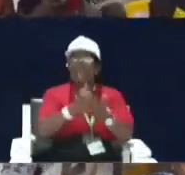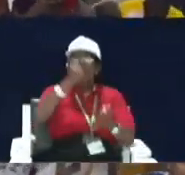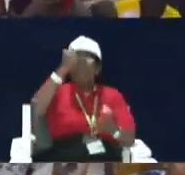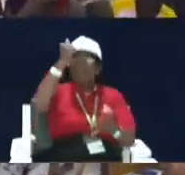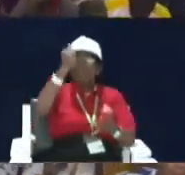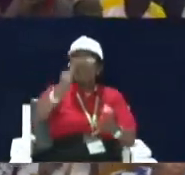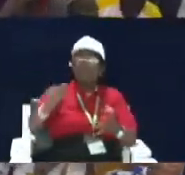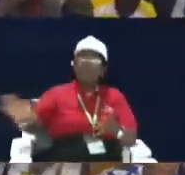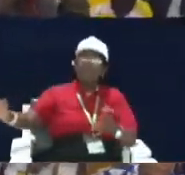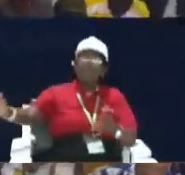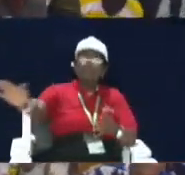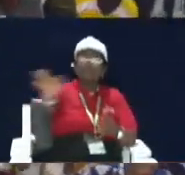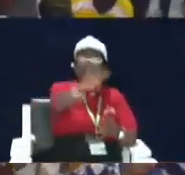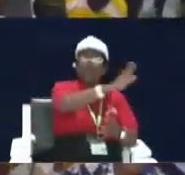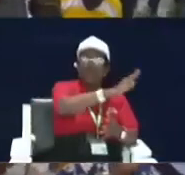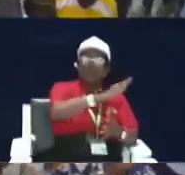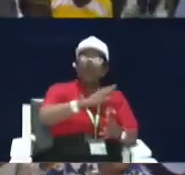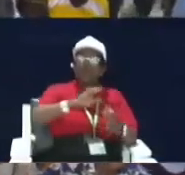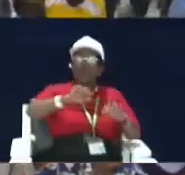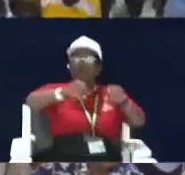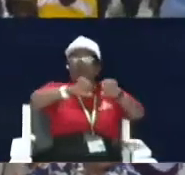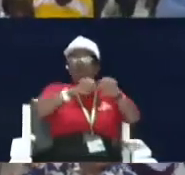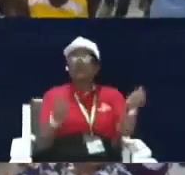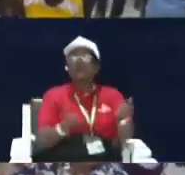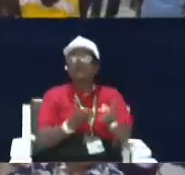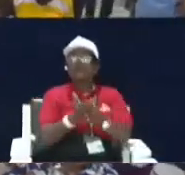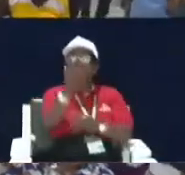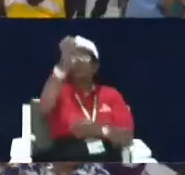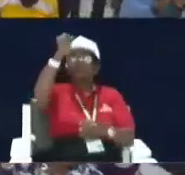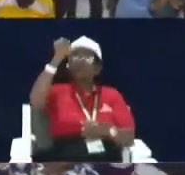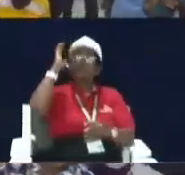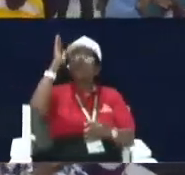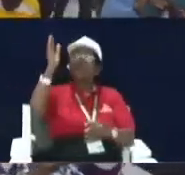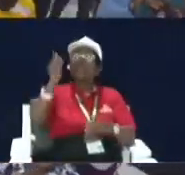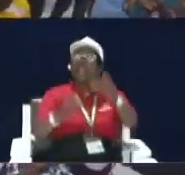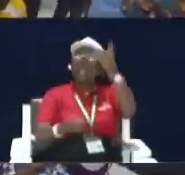Your breakthroughs will come in manifold.